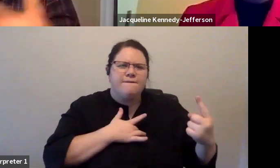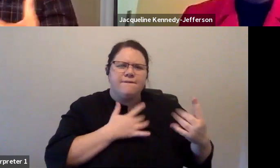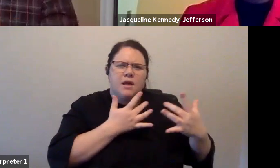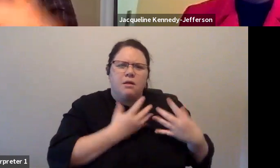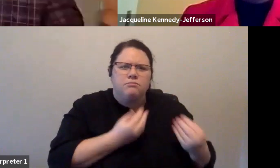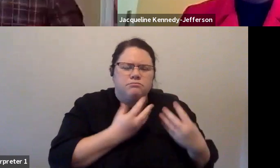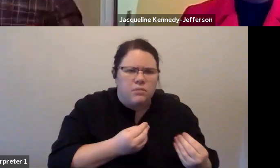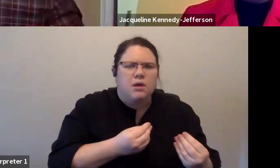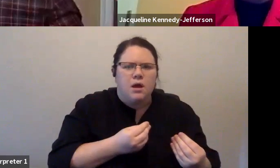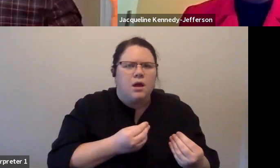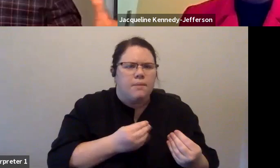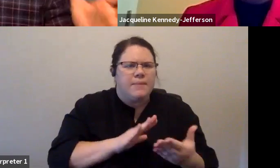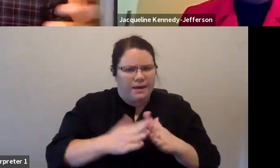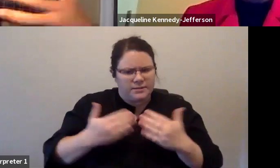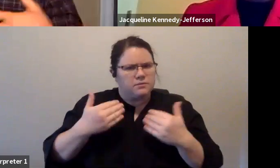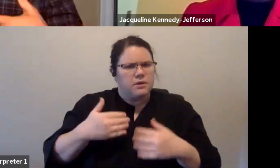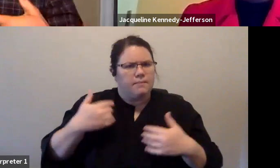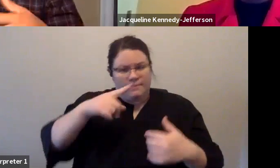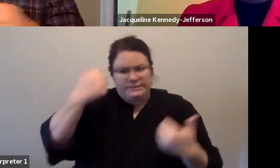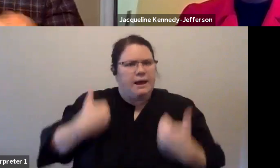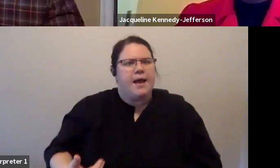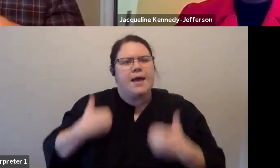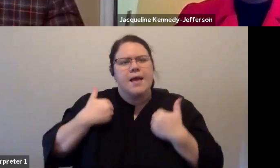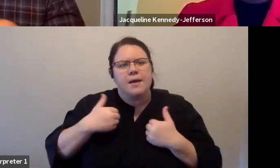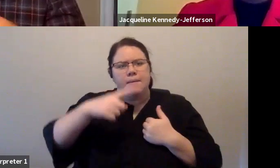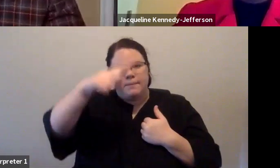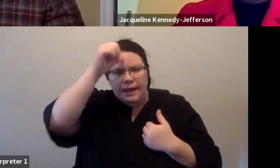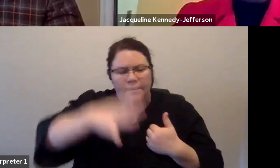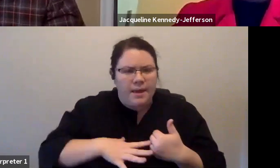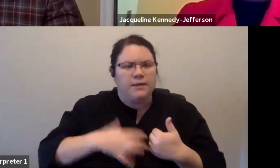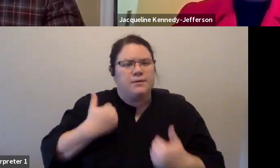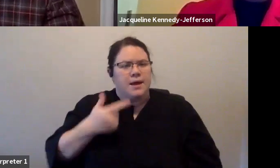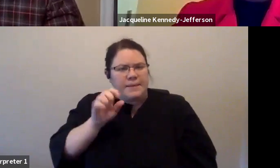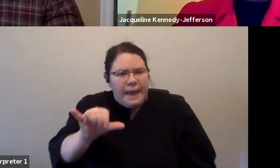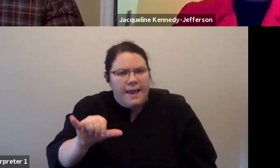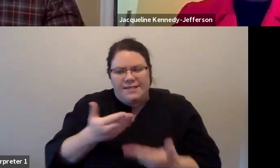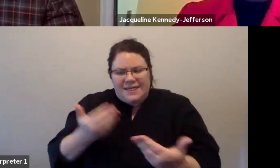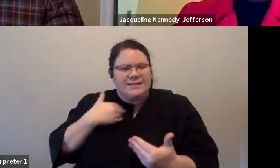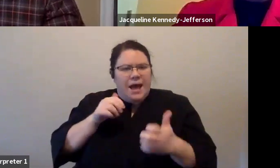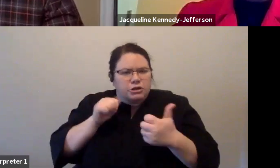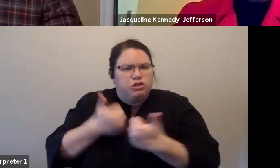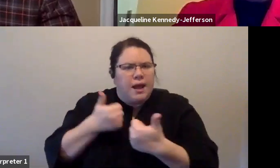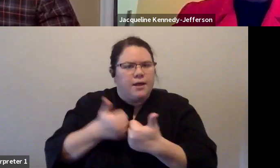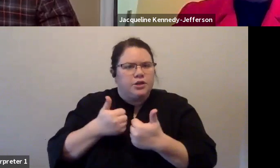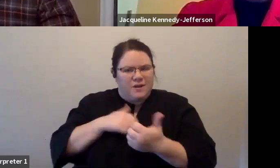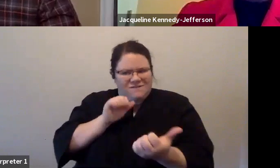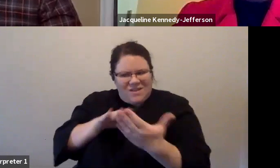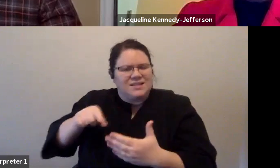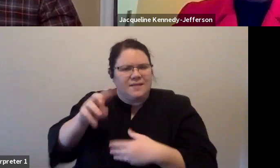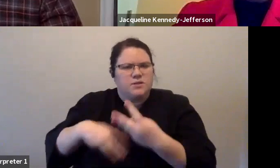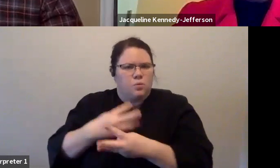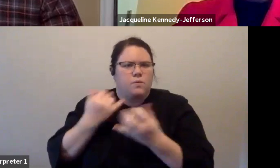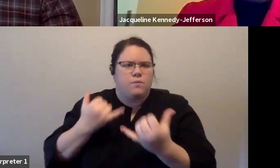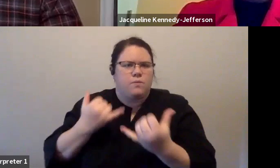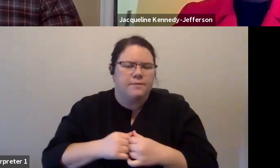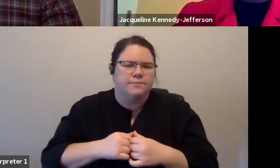Black gay man in America, right? And the challenges that I have to face in navigating this, right? And so then, I